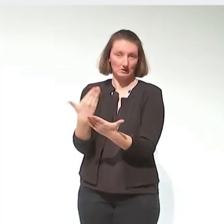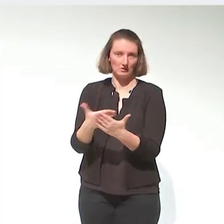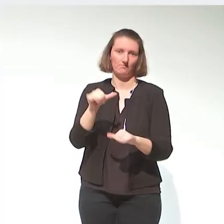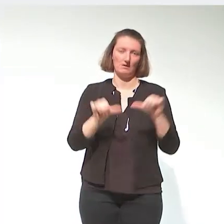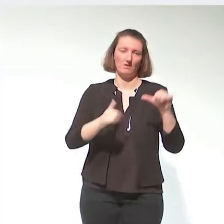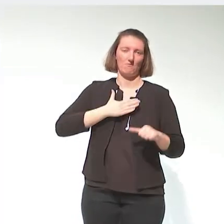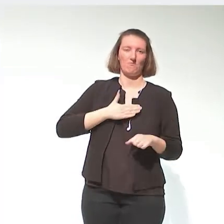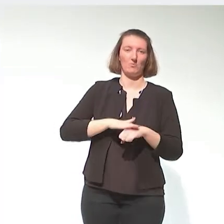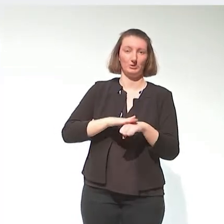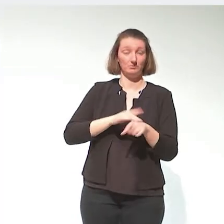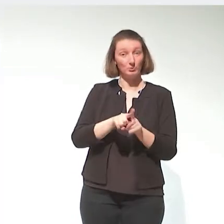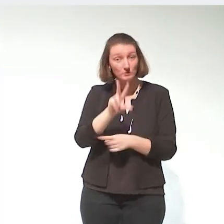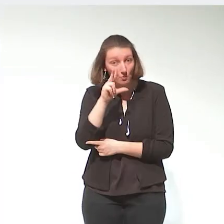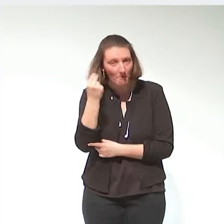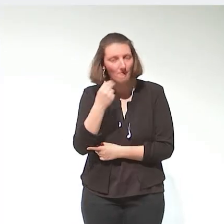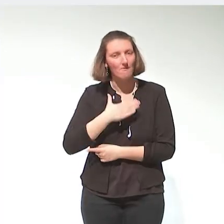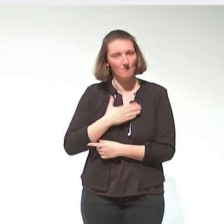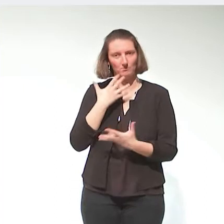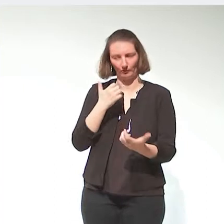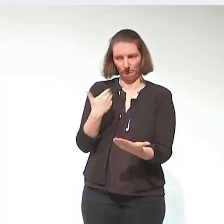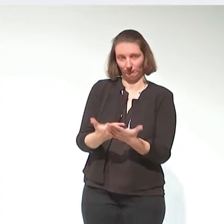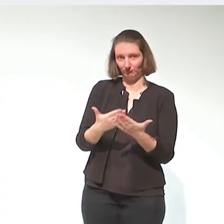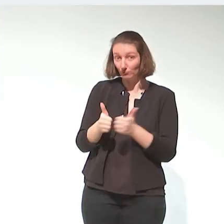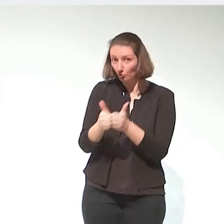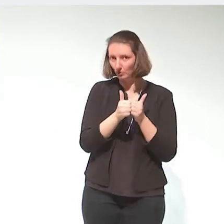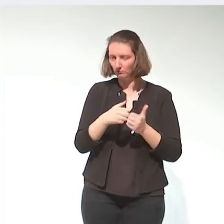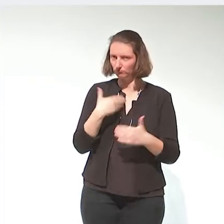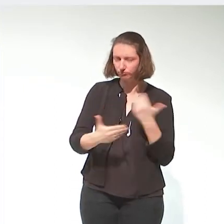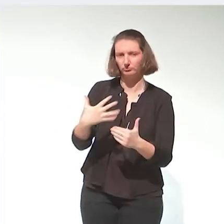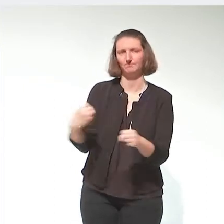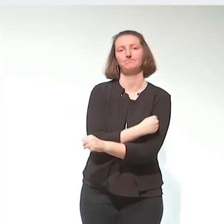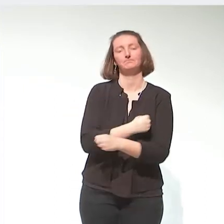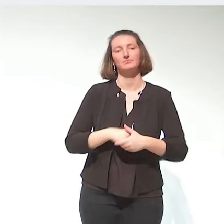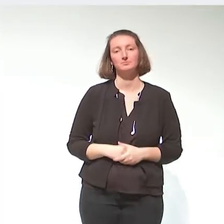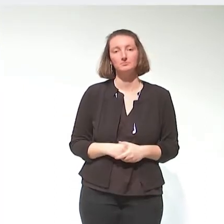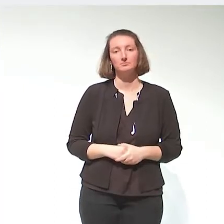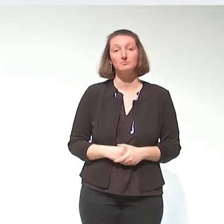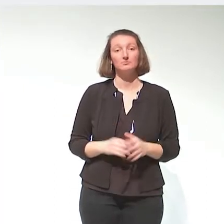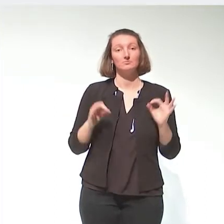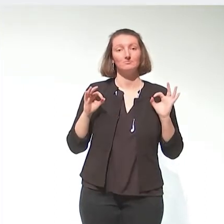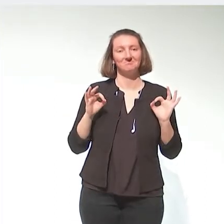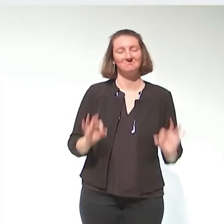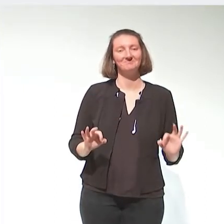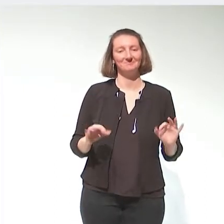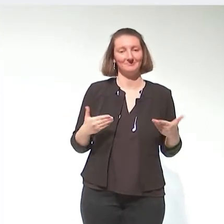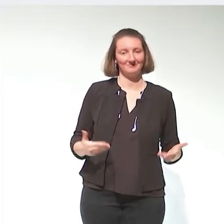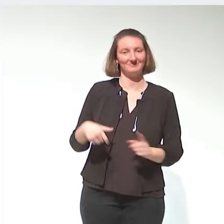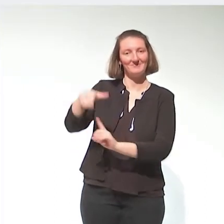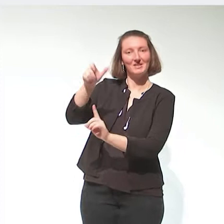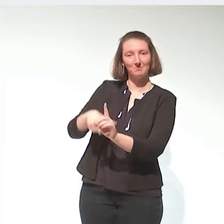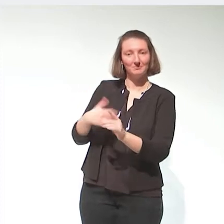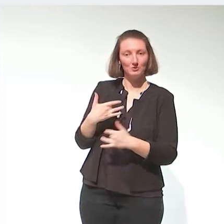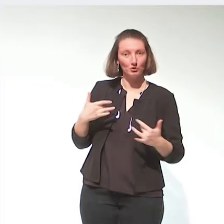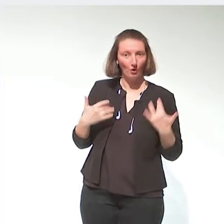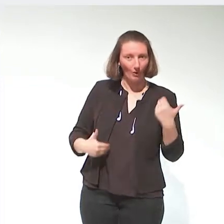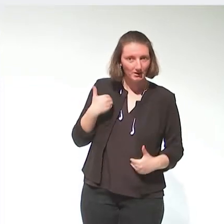This is the political challenge, but also the humanist challenge that I suggest we all address together.